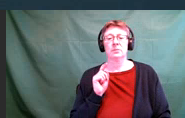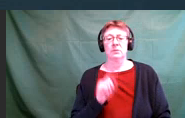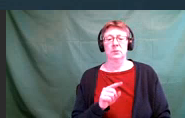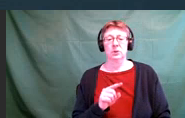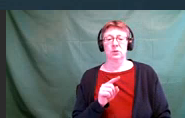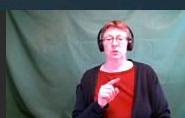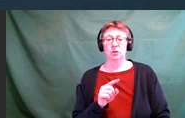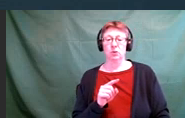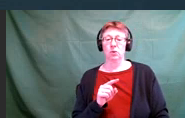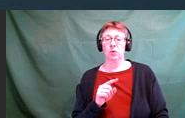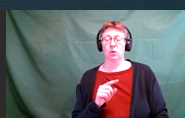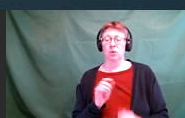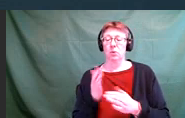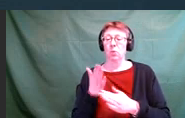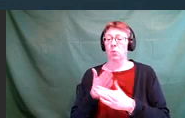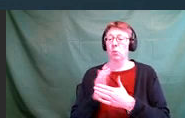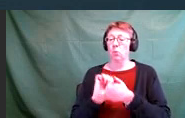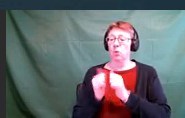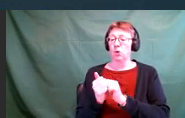Abate, presented them.